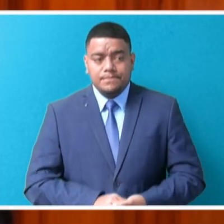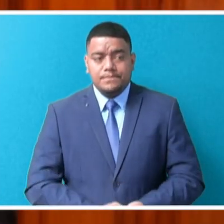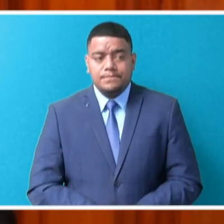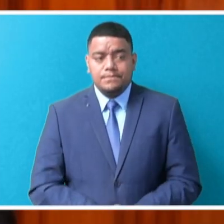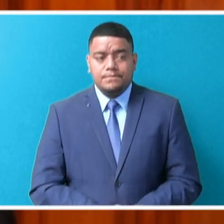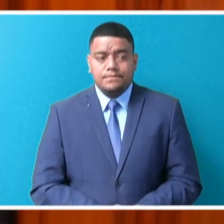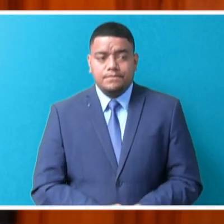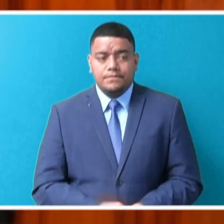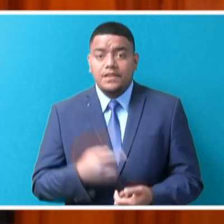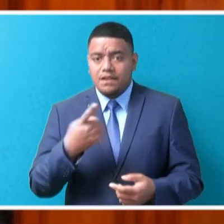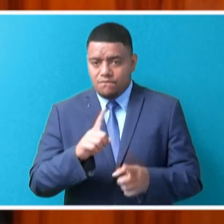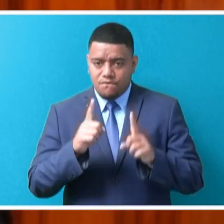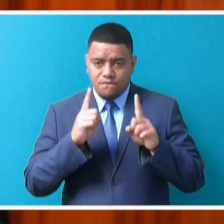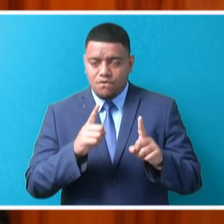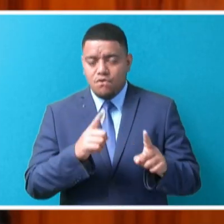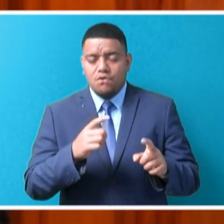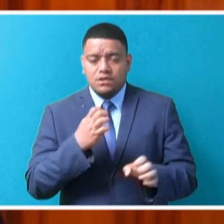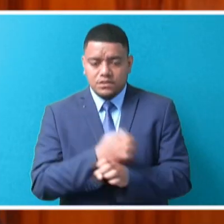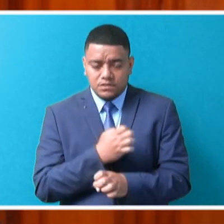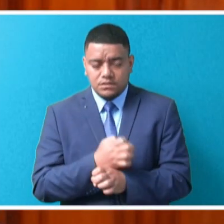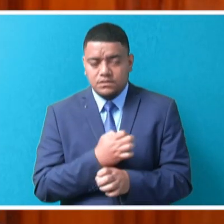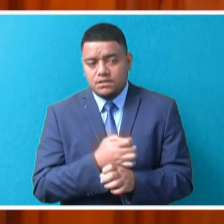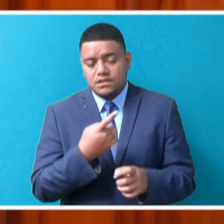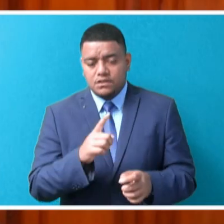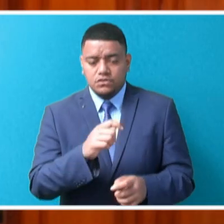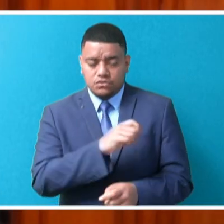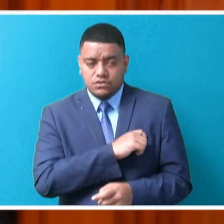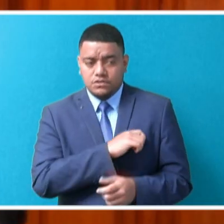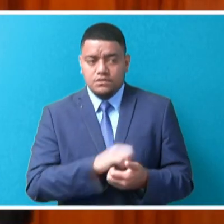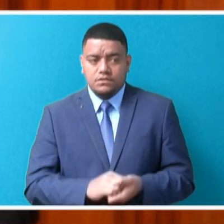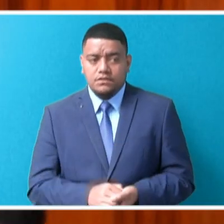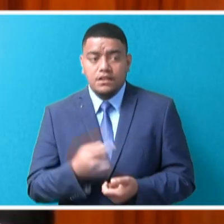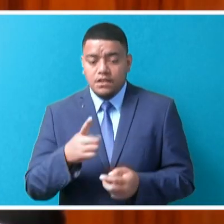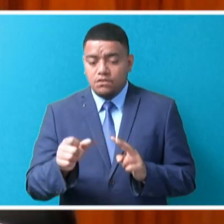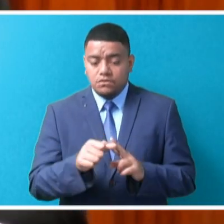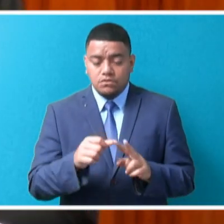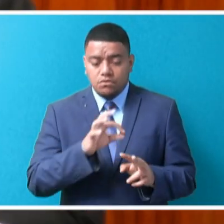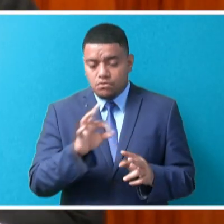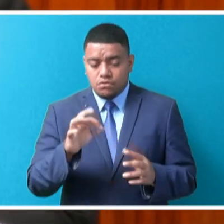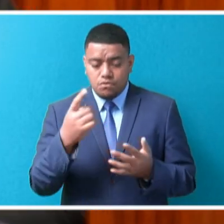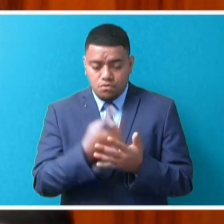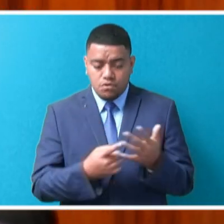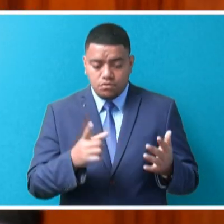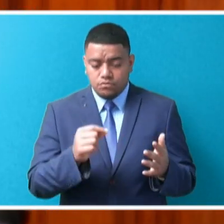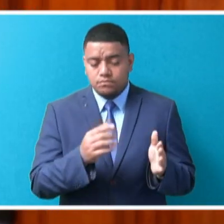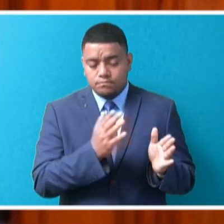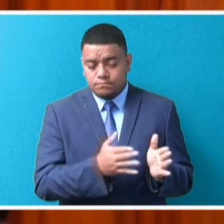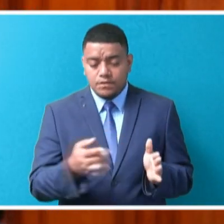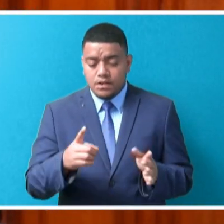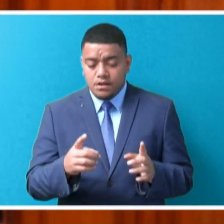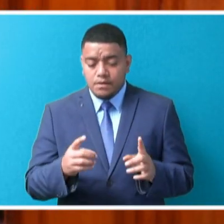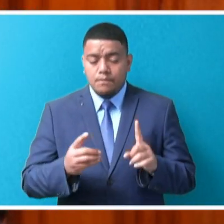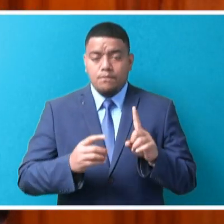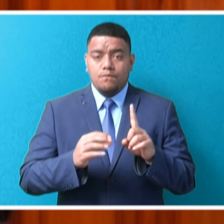ethical production and consumer trust. Honorable Speaker, efforts focus not only on production but also on improving our hatchery